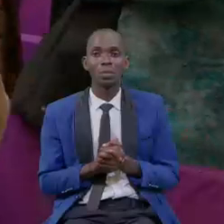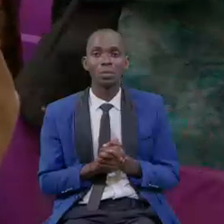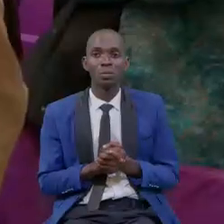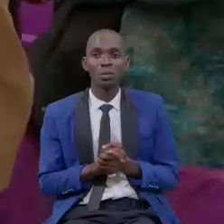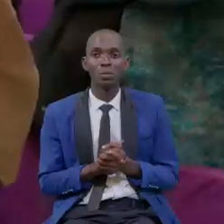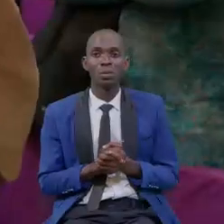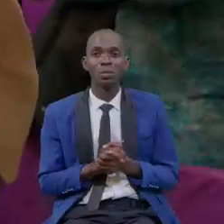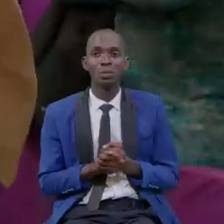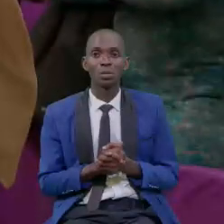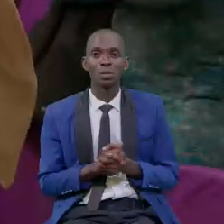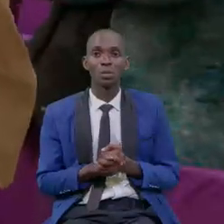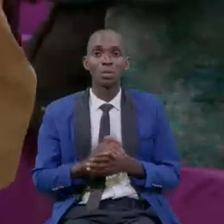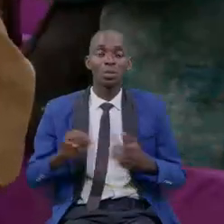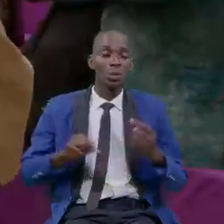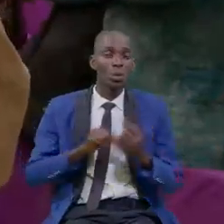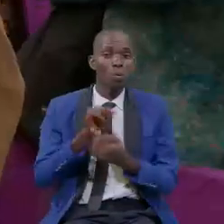When